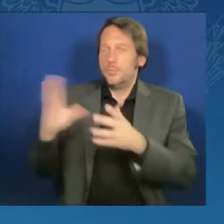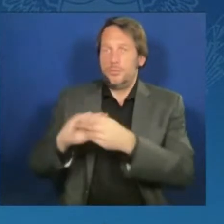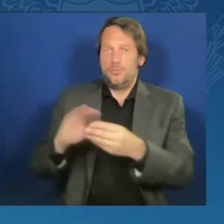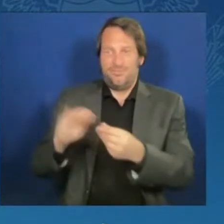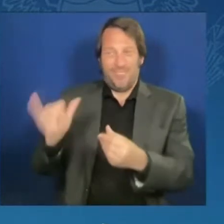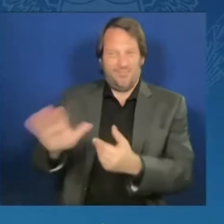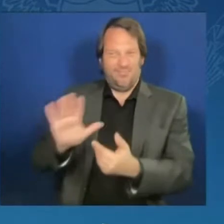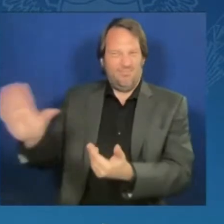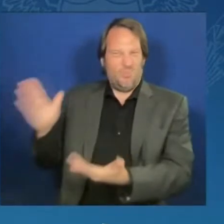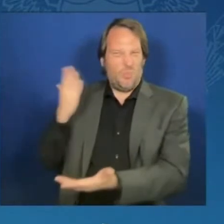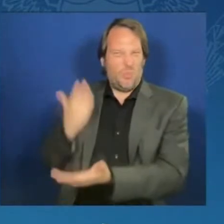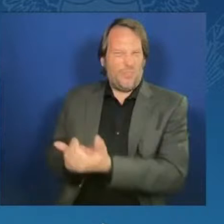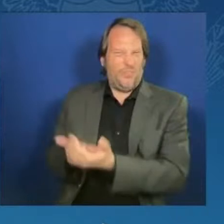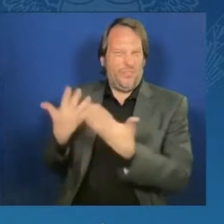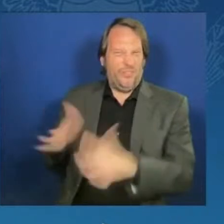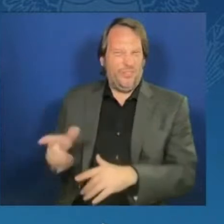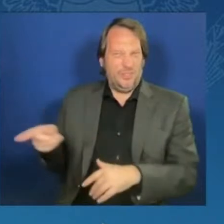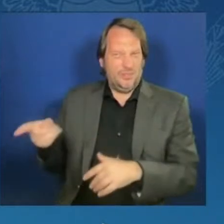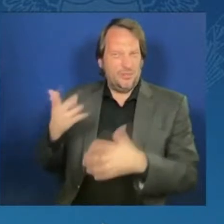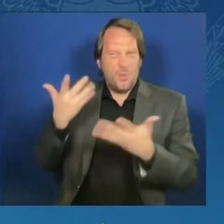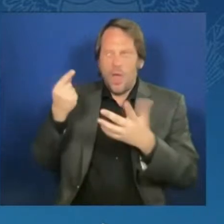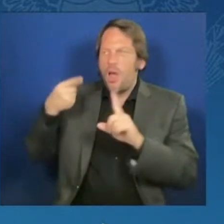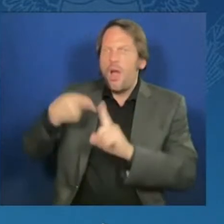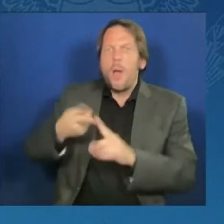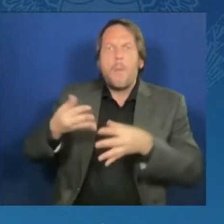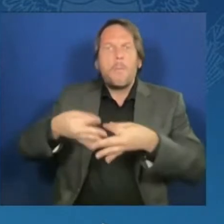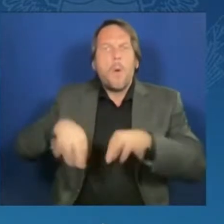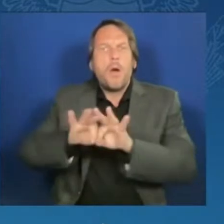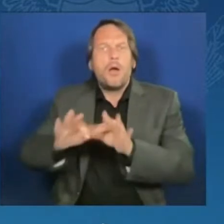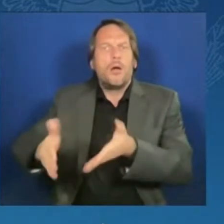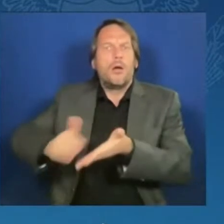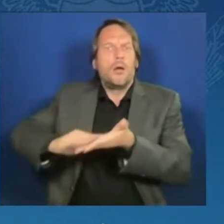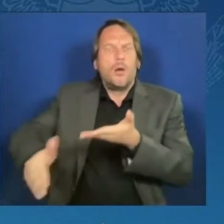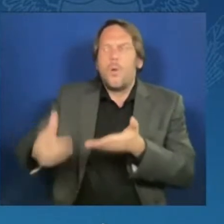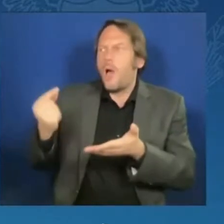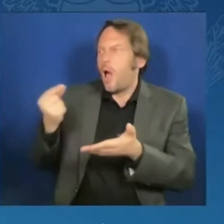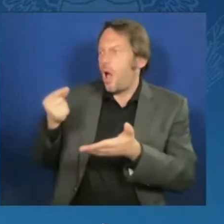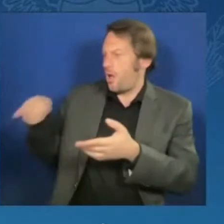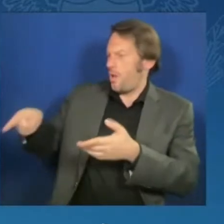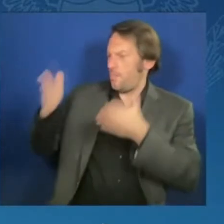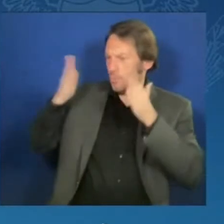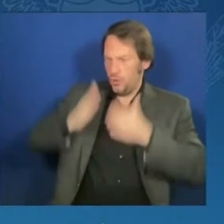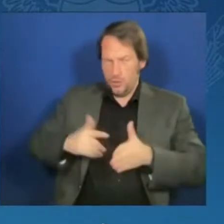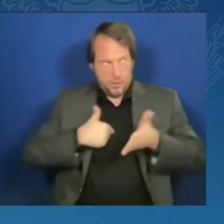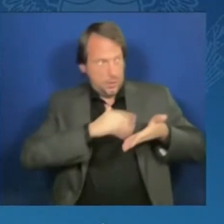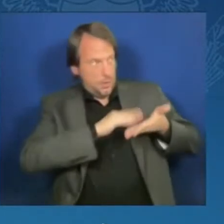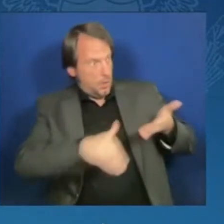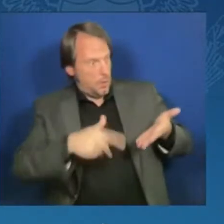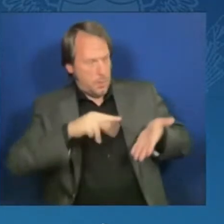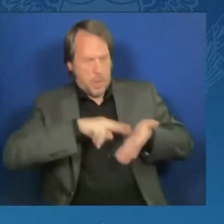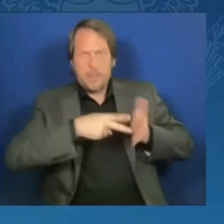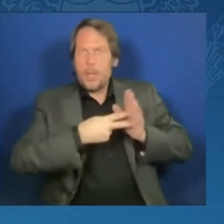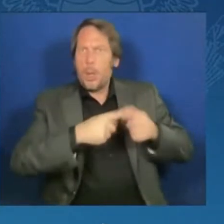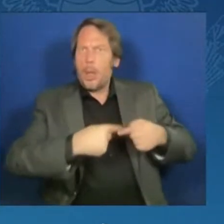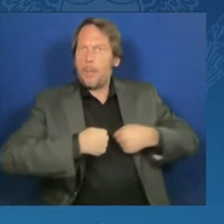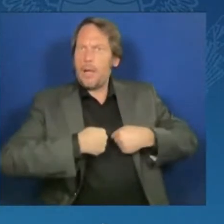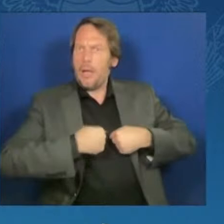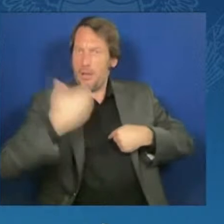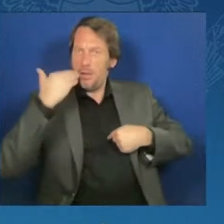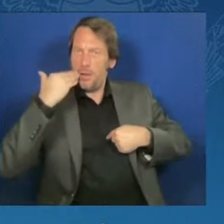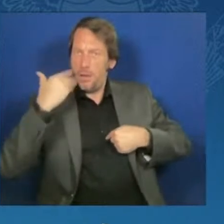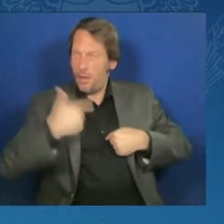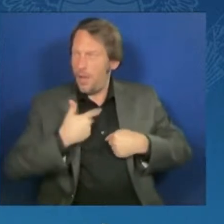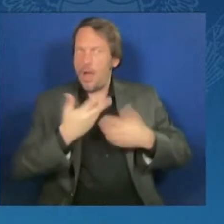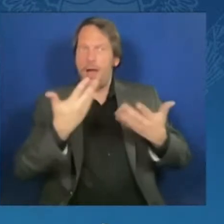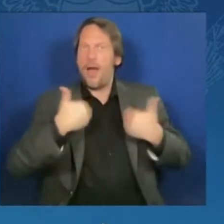a second chance and an ability to re-enter their community in a productive way. Second, we have issued a call